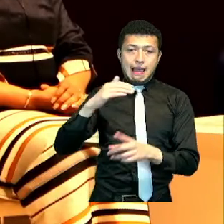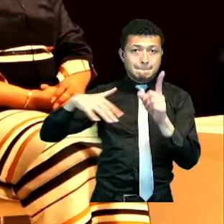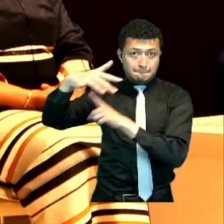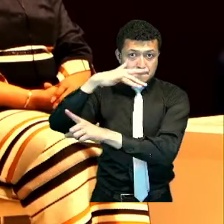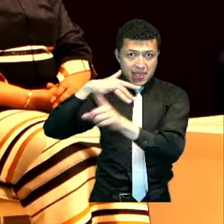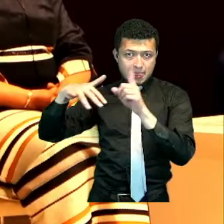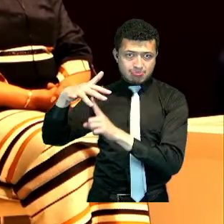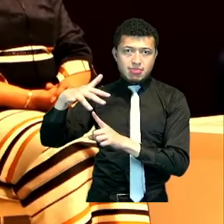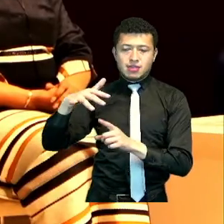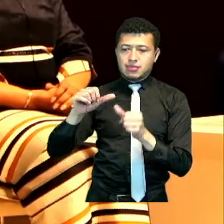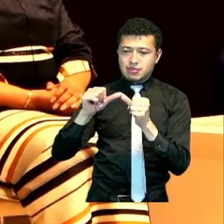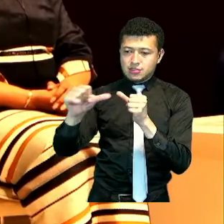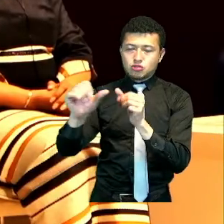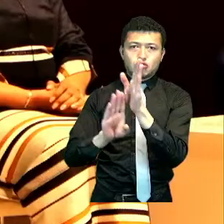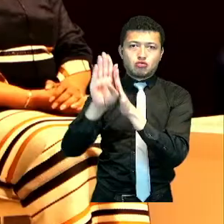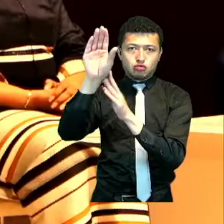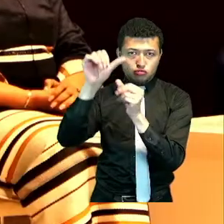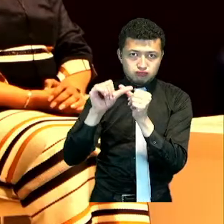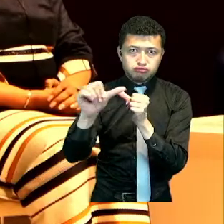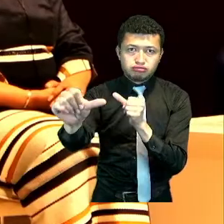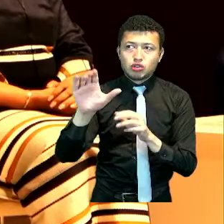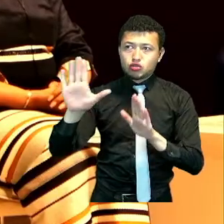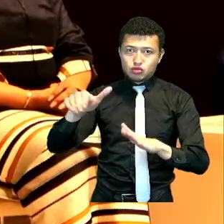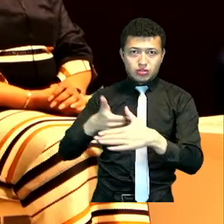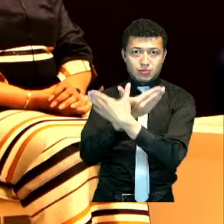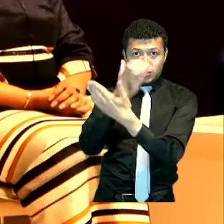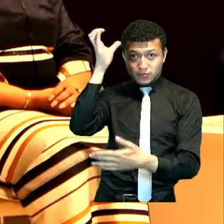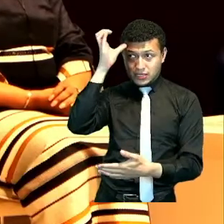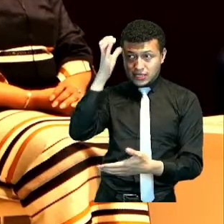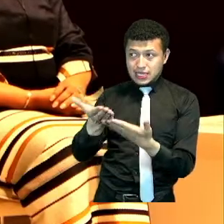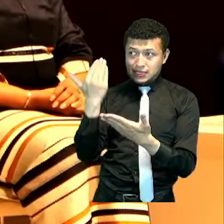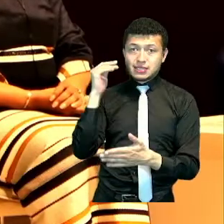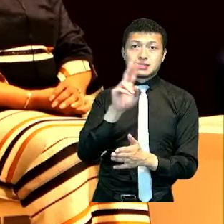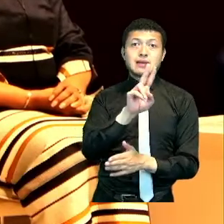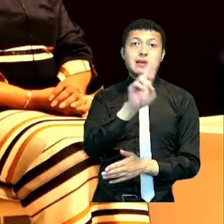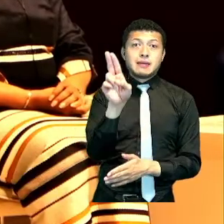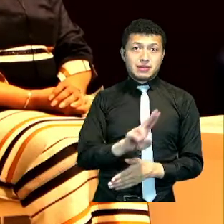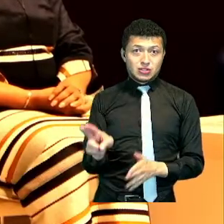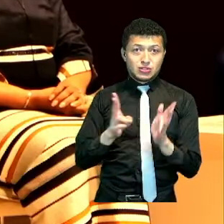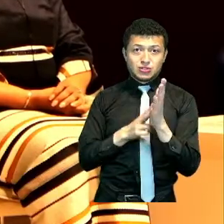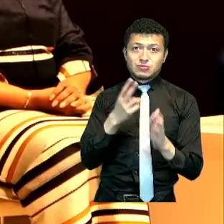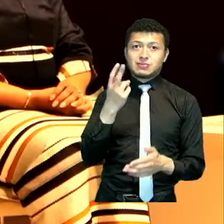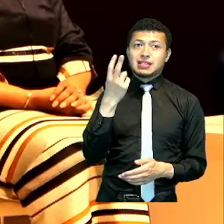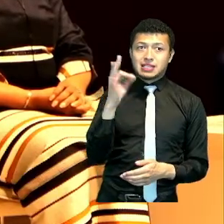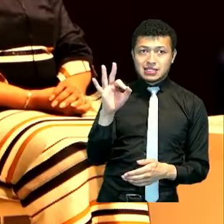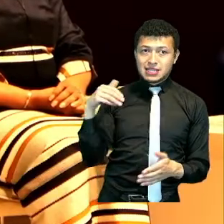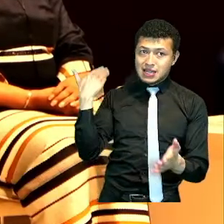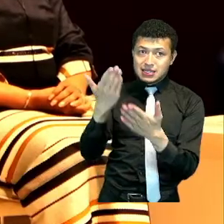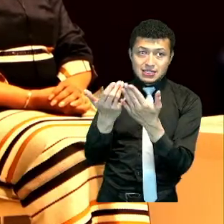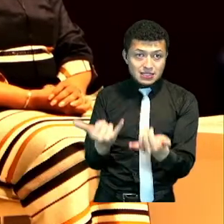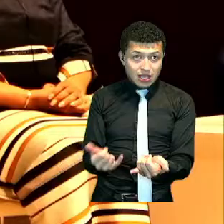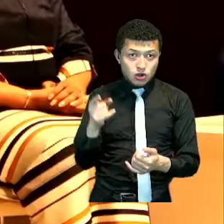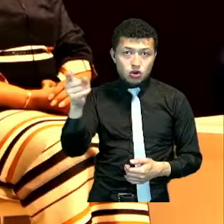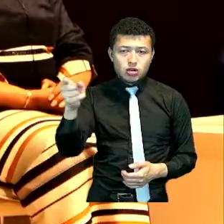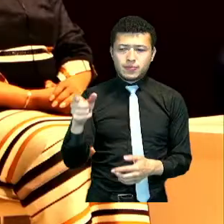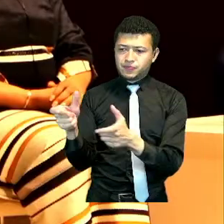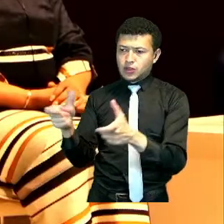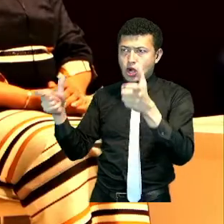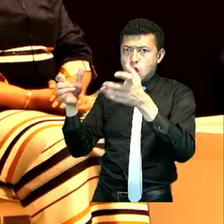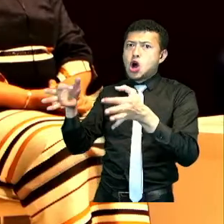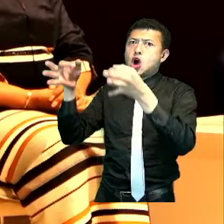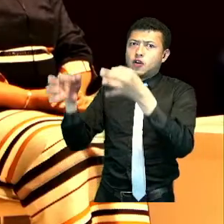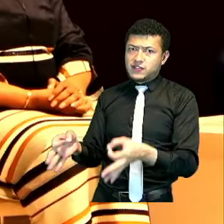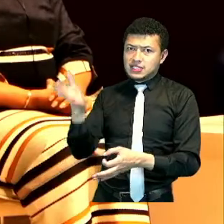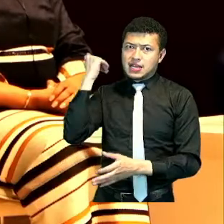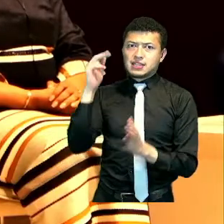of the Democratic Republic of Congo since March 2023 to this date. She was elected in